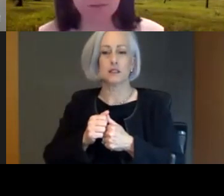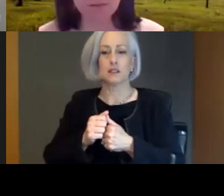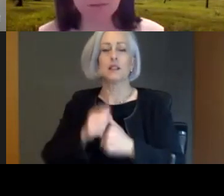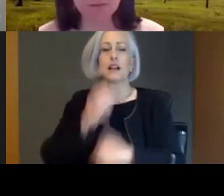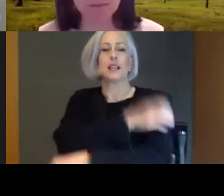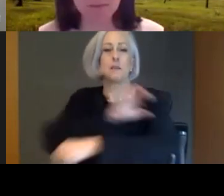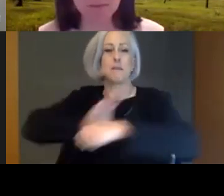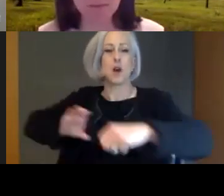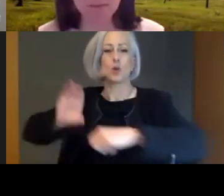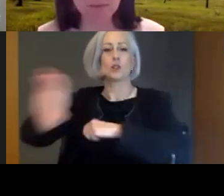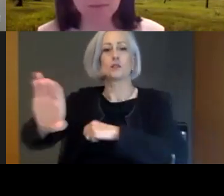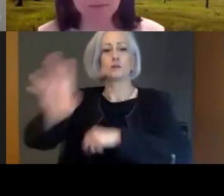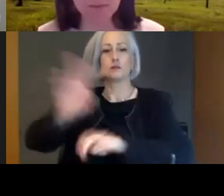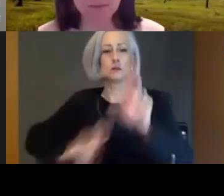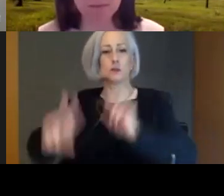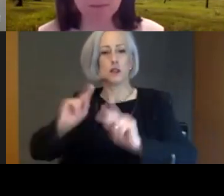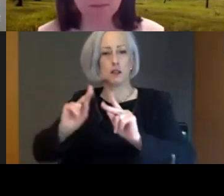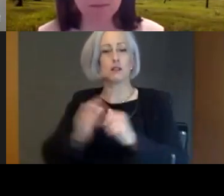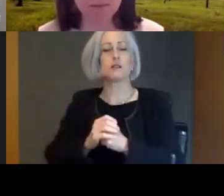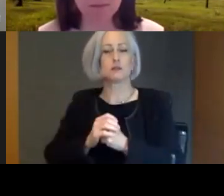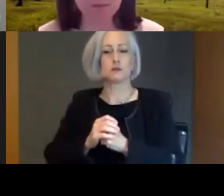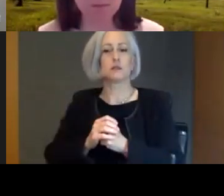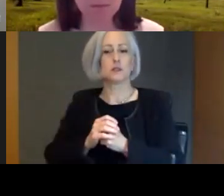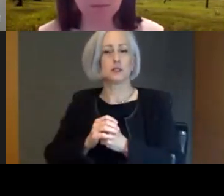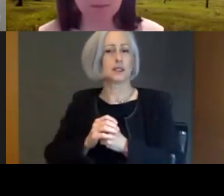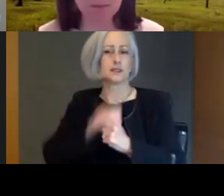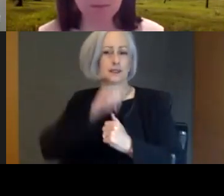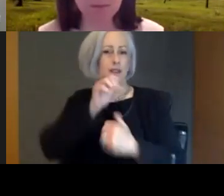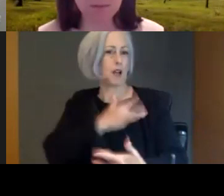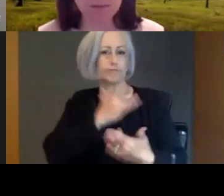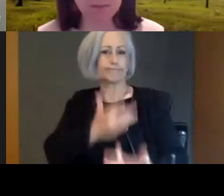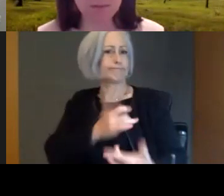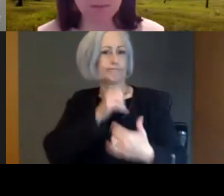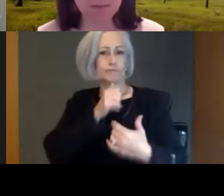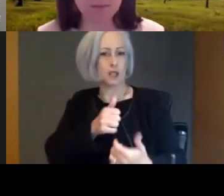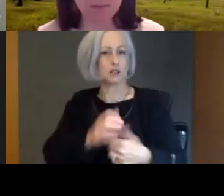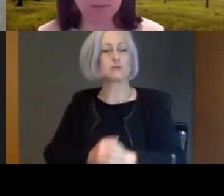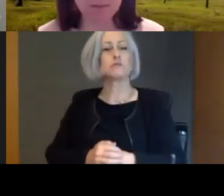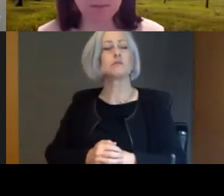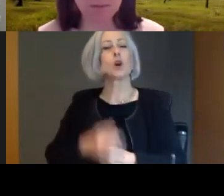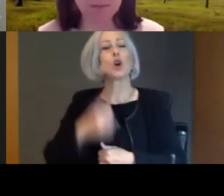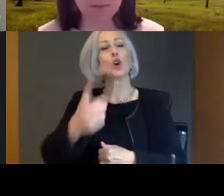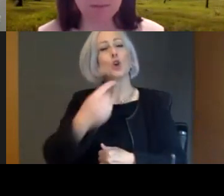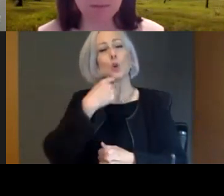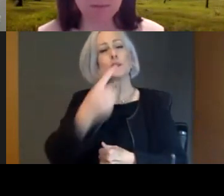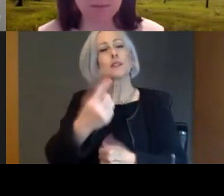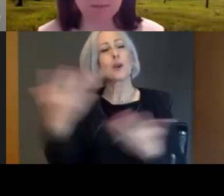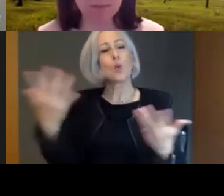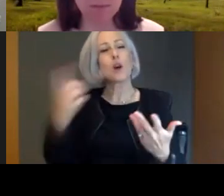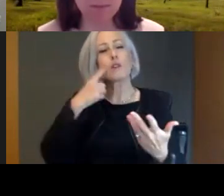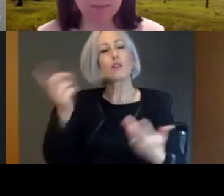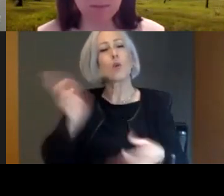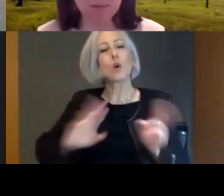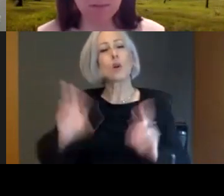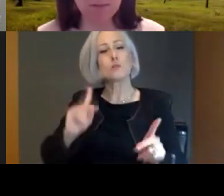empowering others, is outside the norm. What would you say to people who are interested